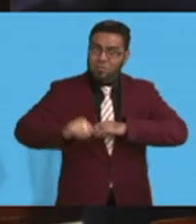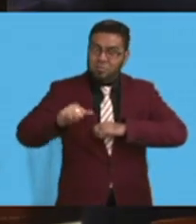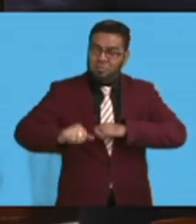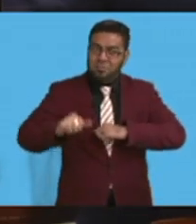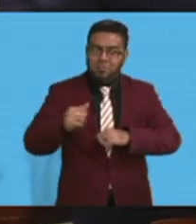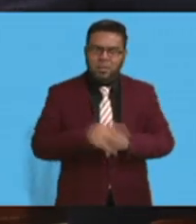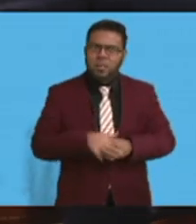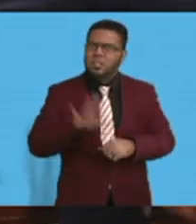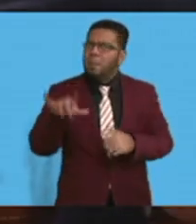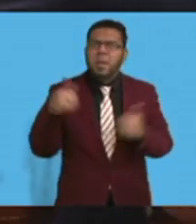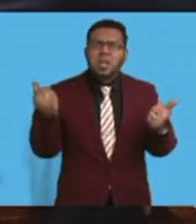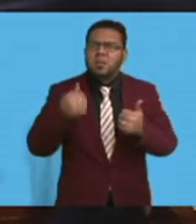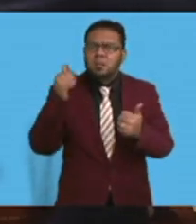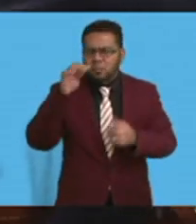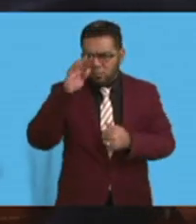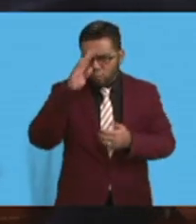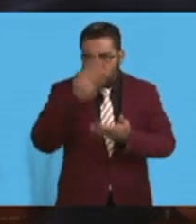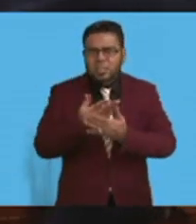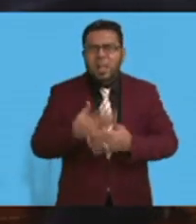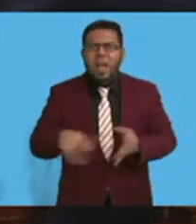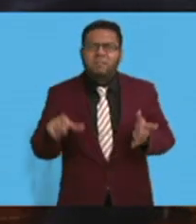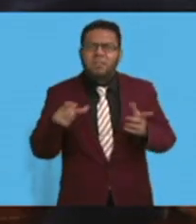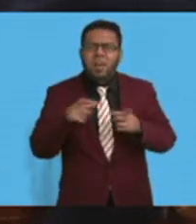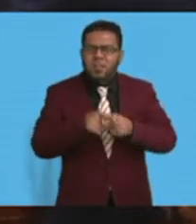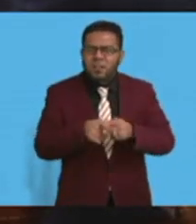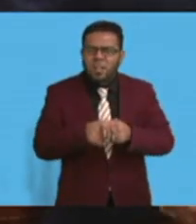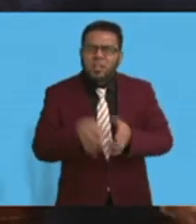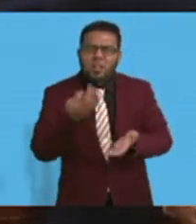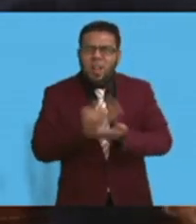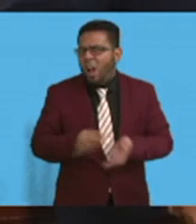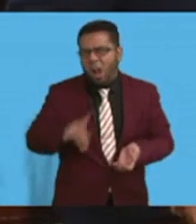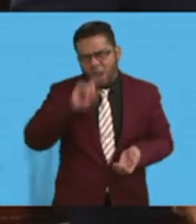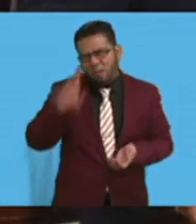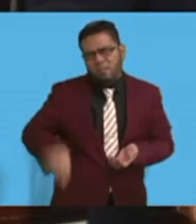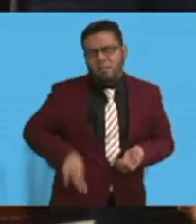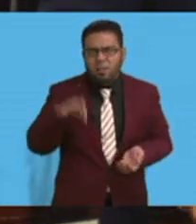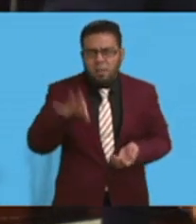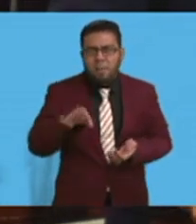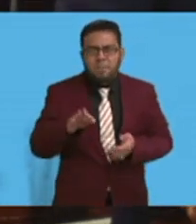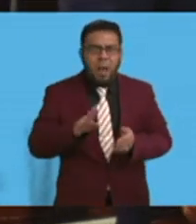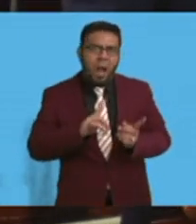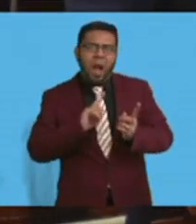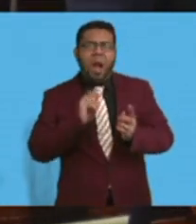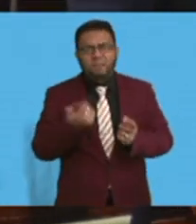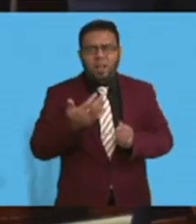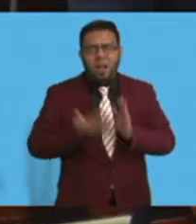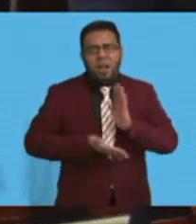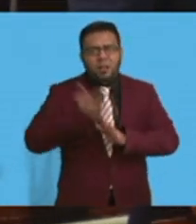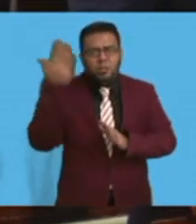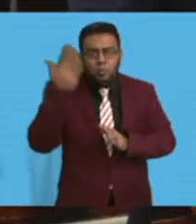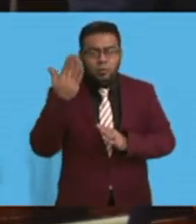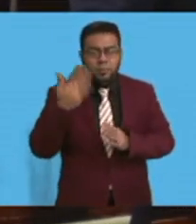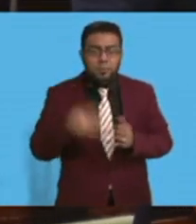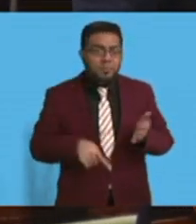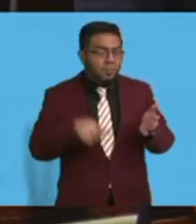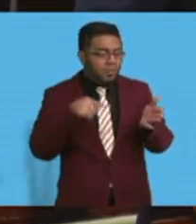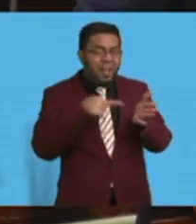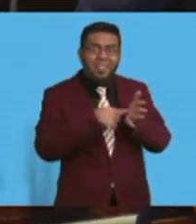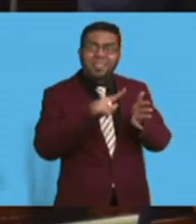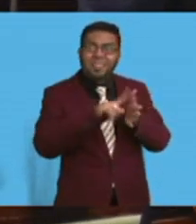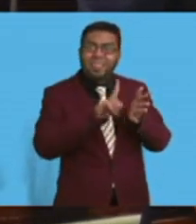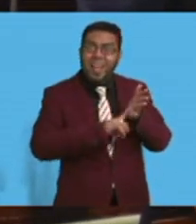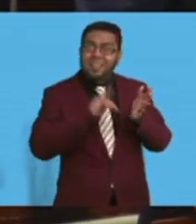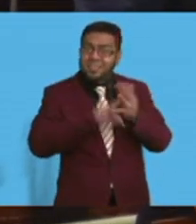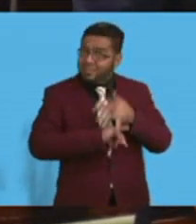many face financial difficulty in realizing their dreams in education past secondary school. TELS and Toppers have grown,